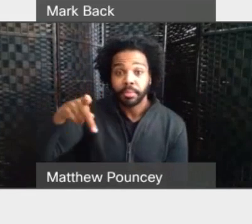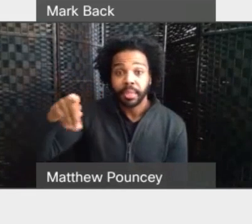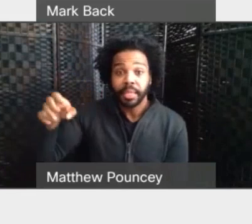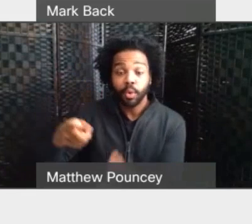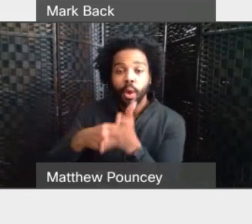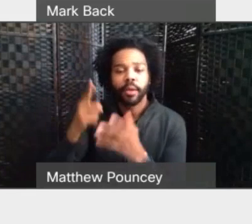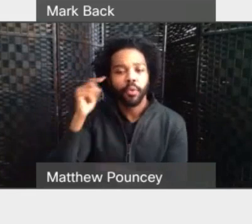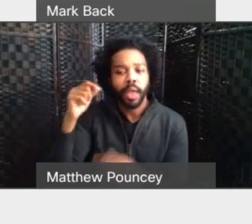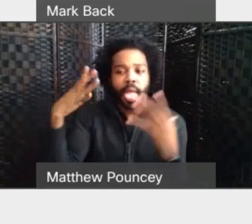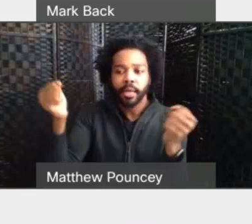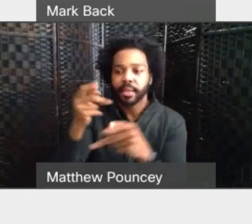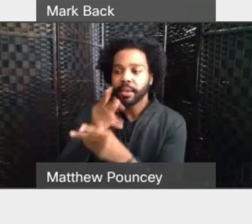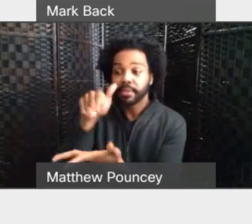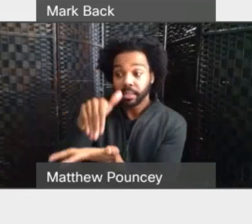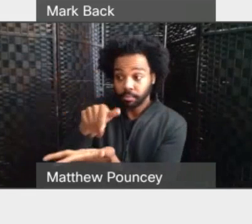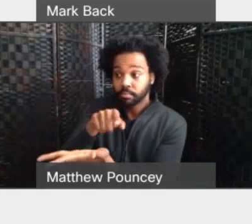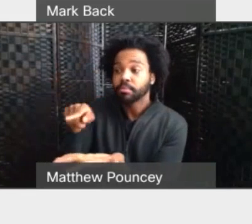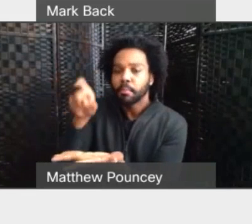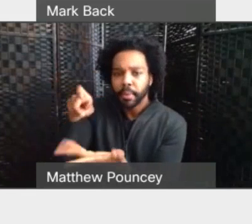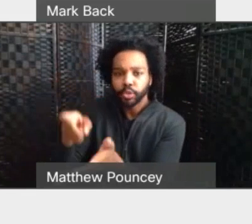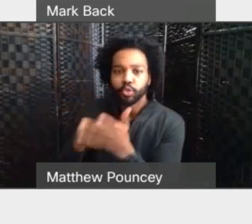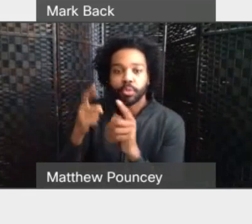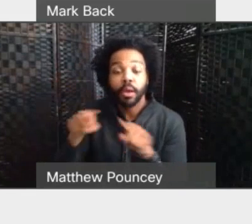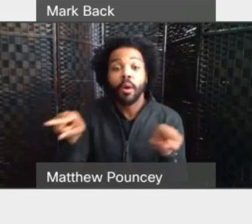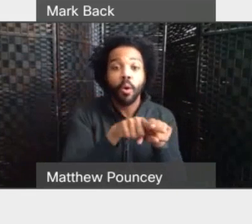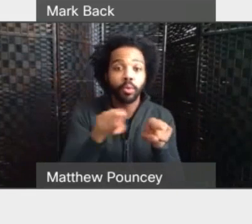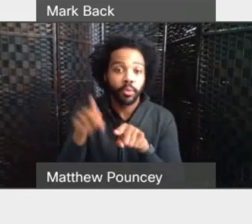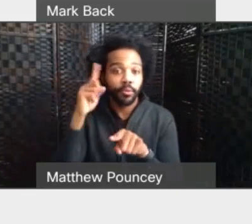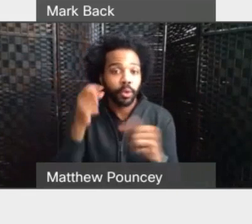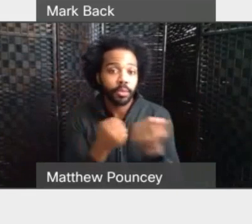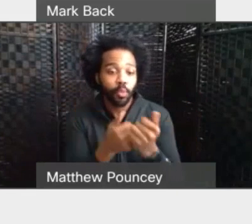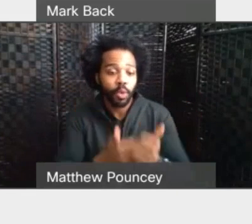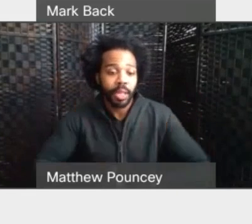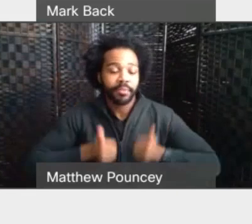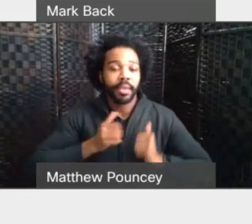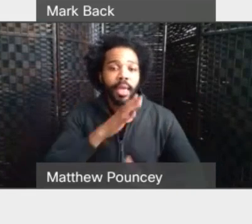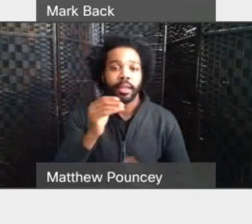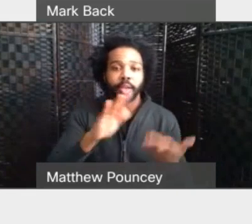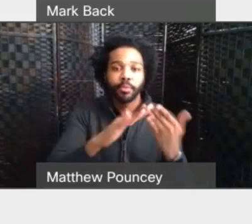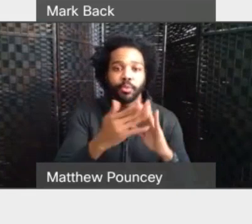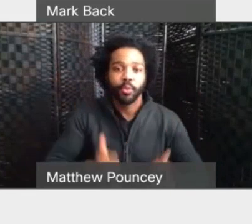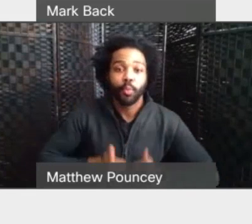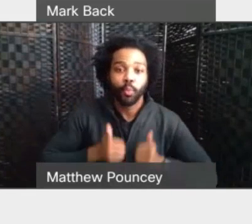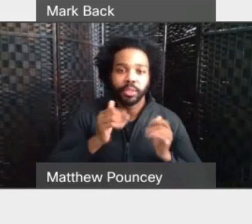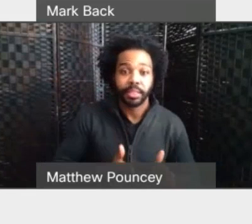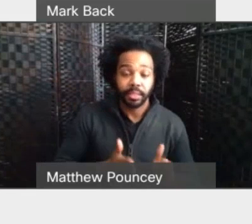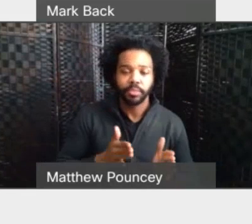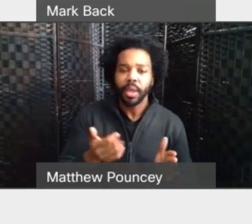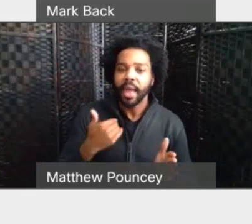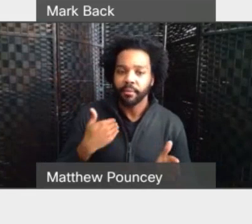healthcare facilities, but in addition, for supported living and community residence facilities, CRFs, we do have